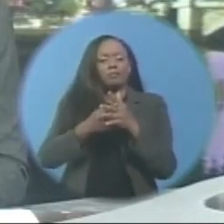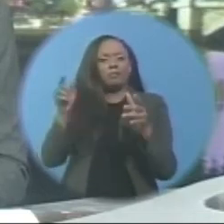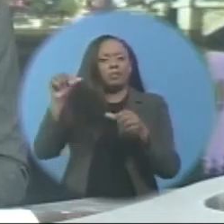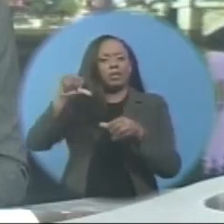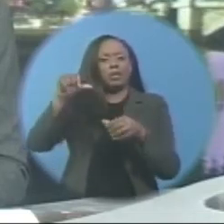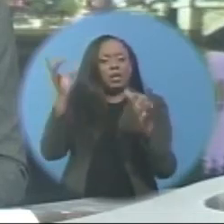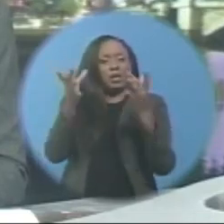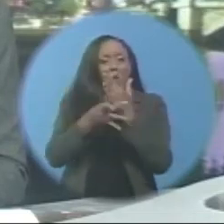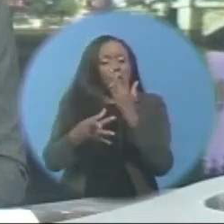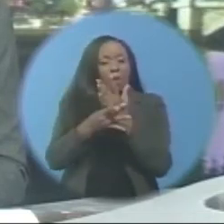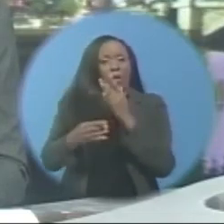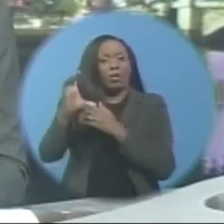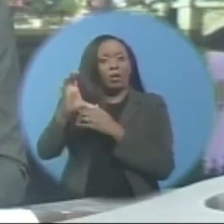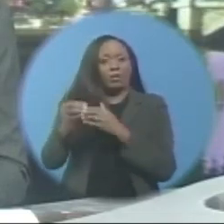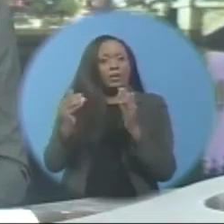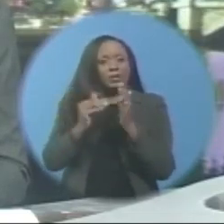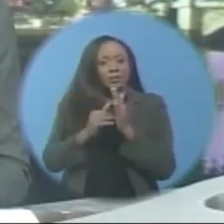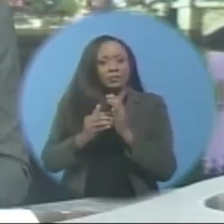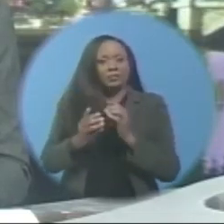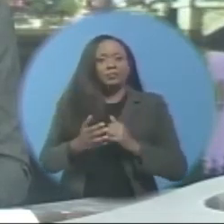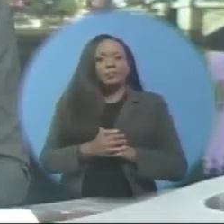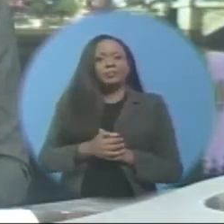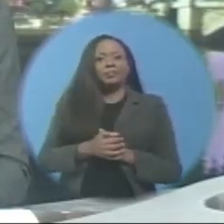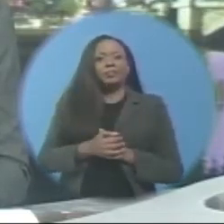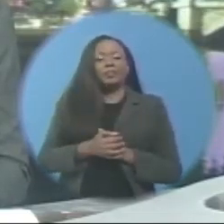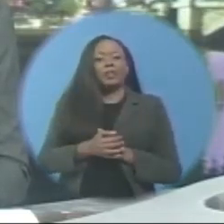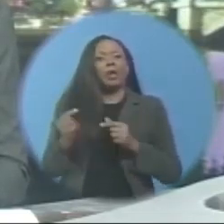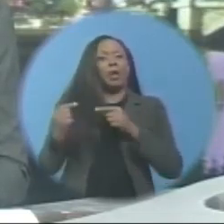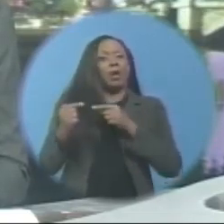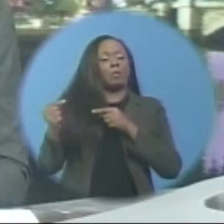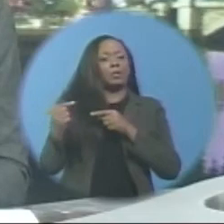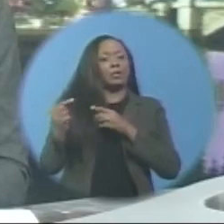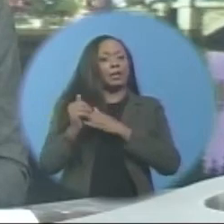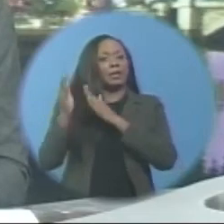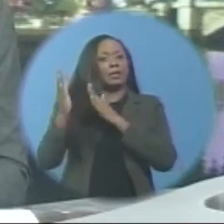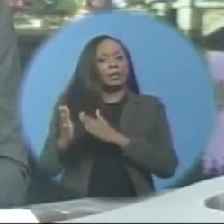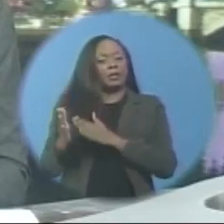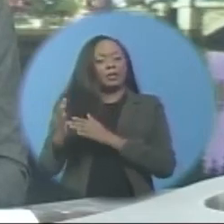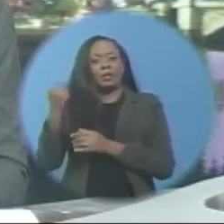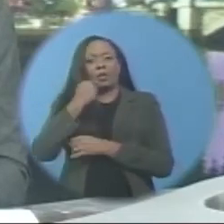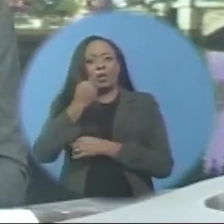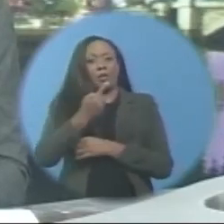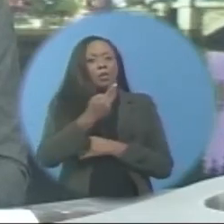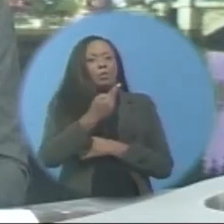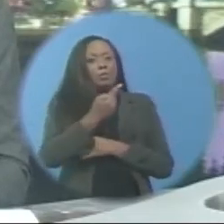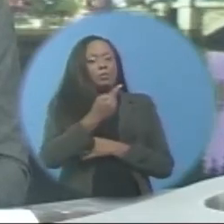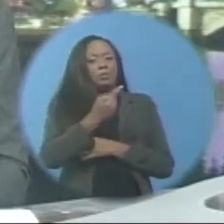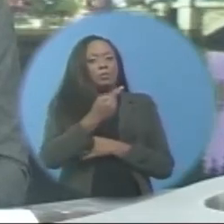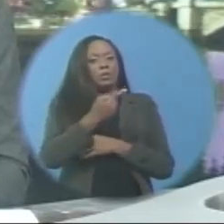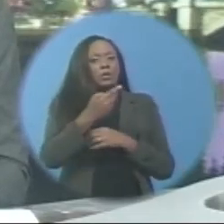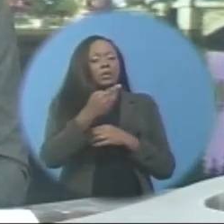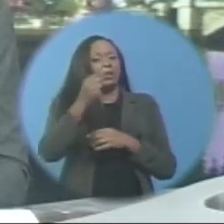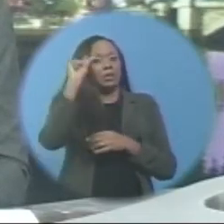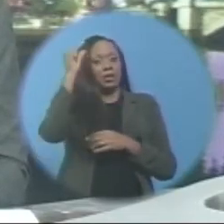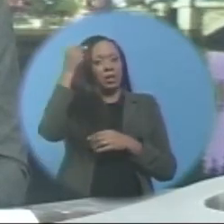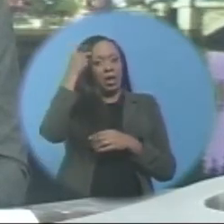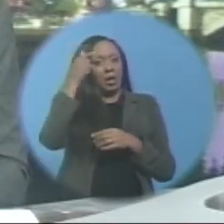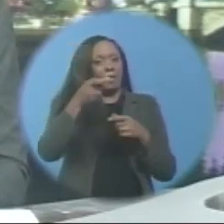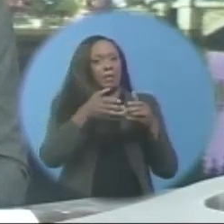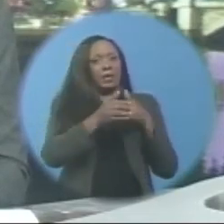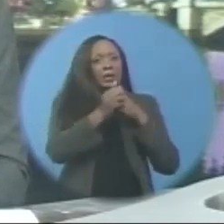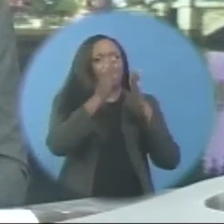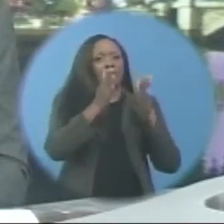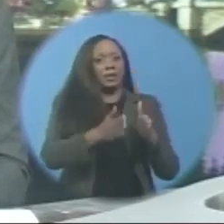Prime Minister from the opposition leader. Kamla Prasad Besessar told him to terminate the contract of his party financier